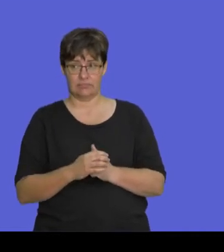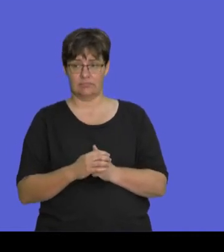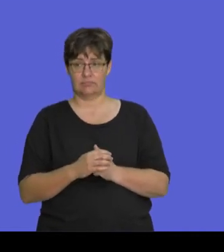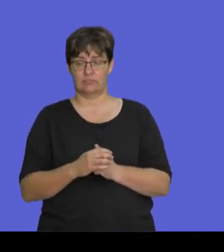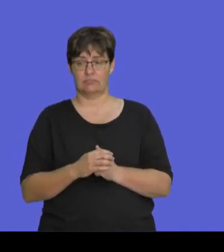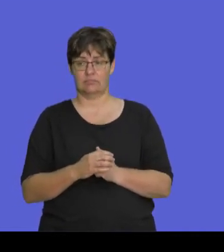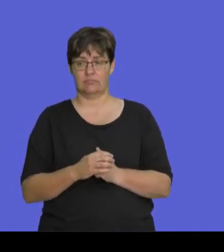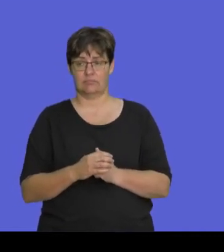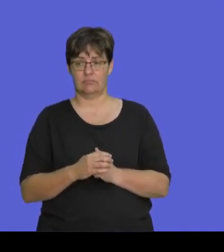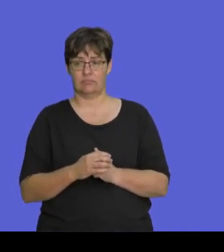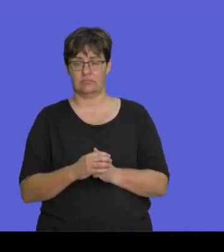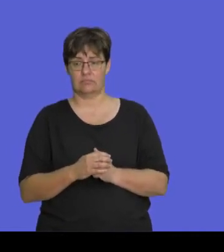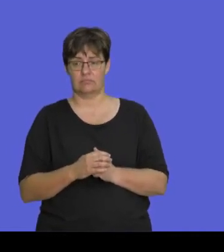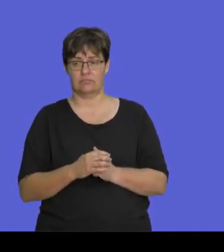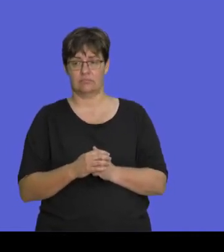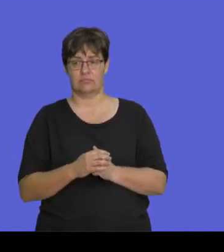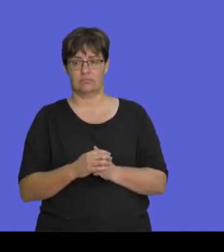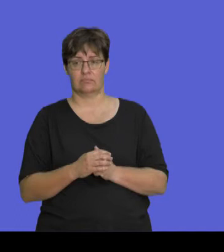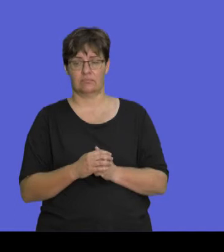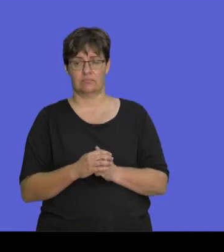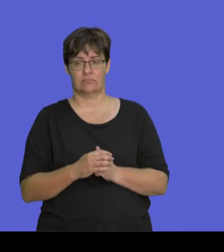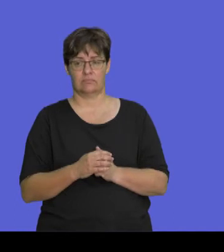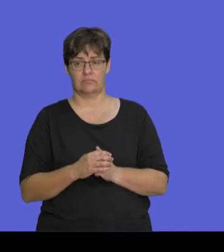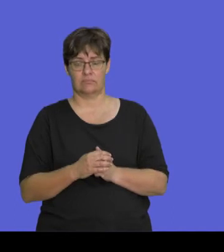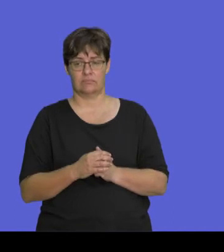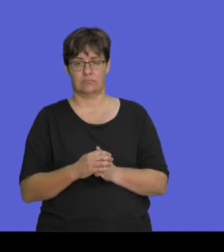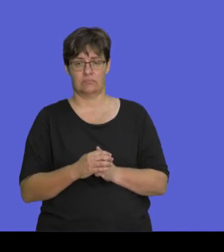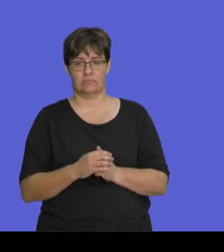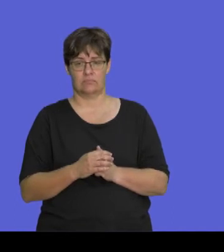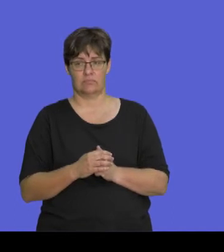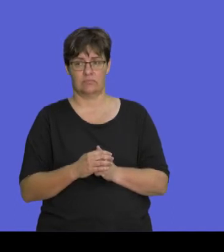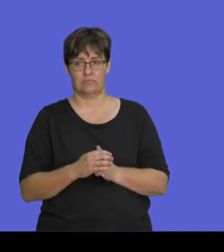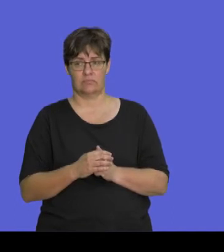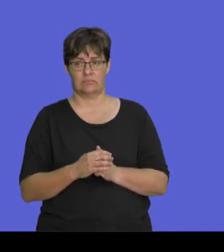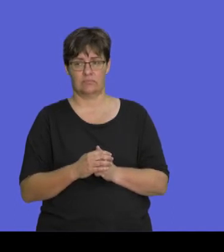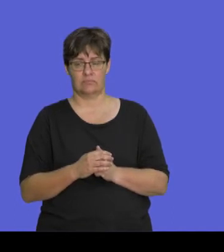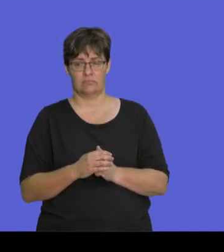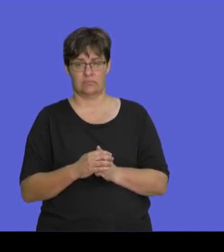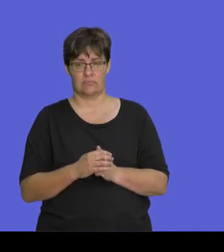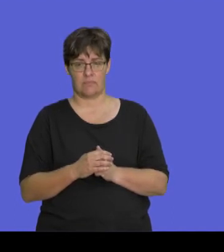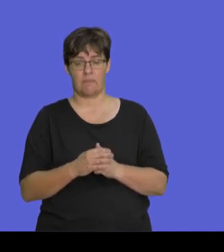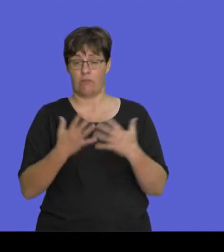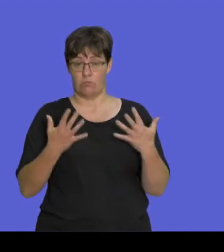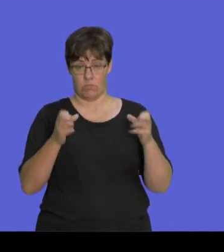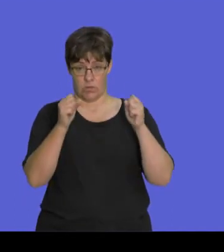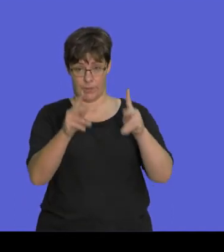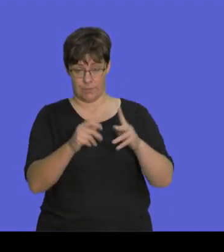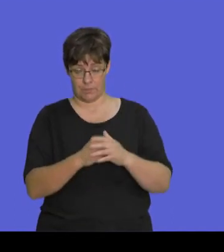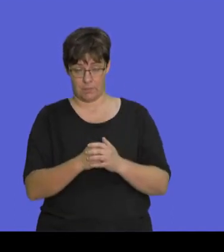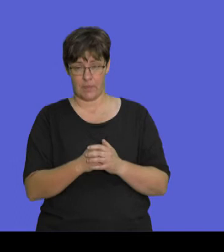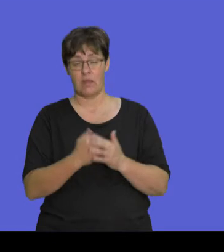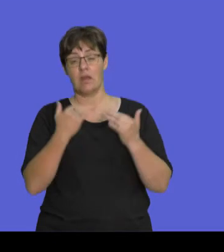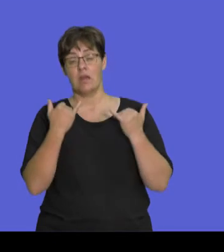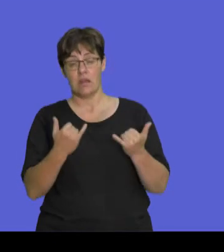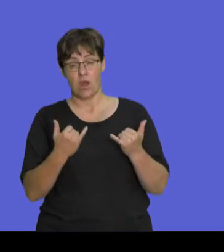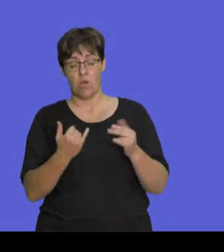The unit positive charge has a unit of a coulomb, right? So in other words, the unit